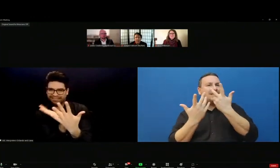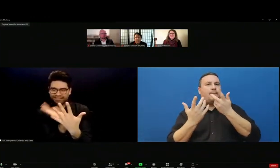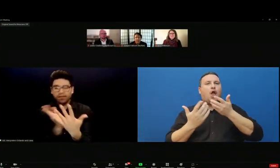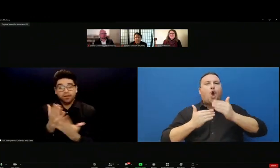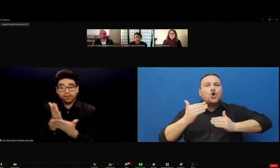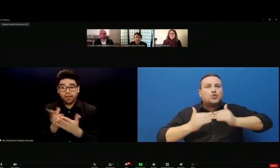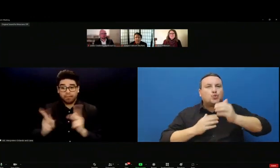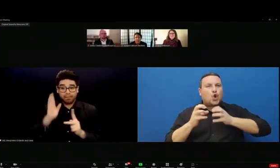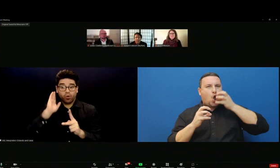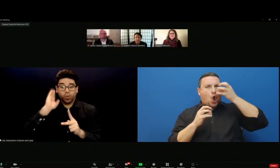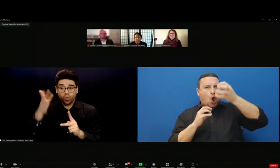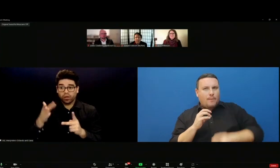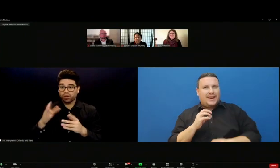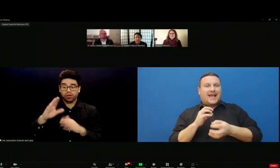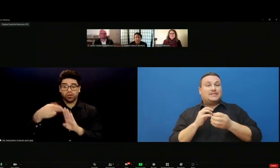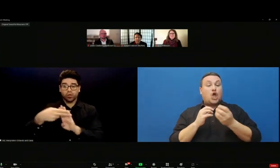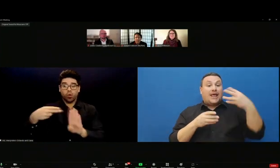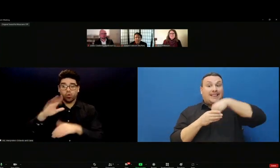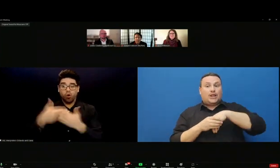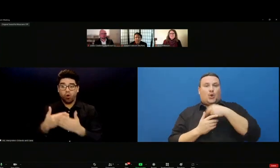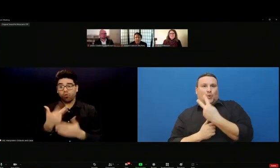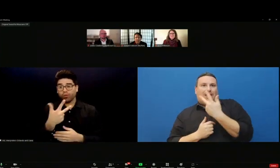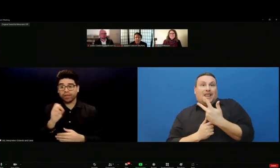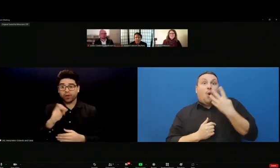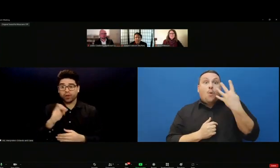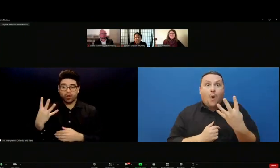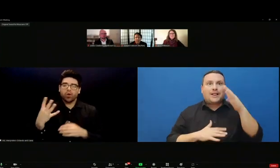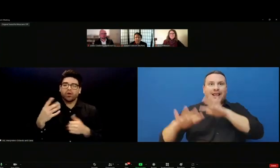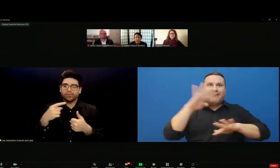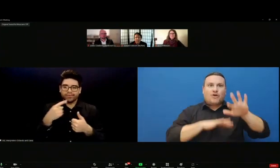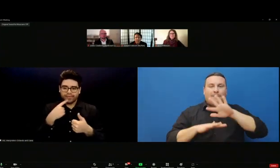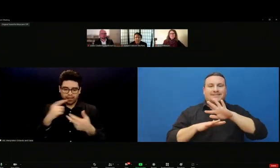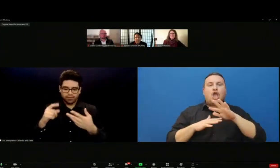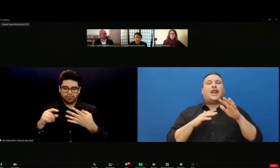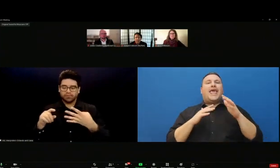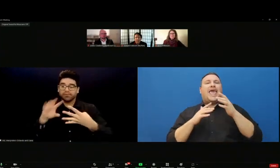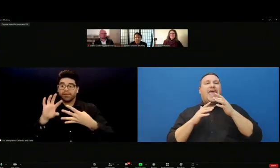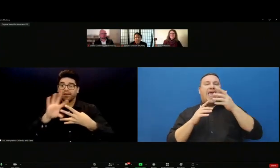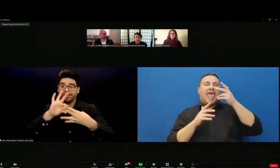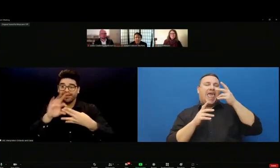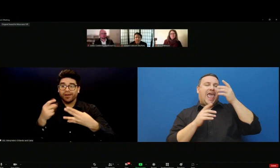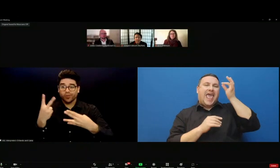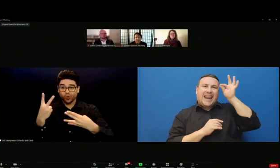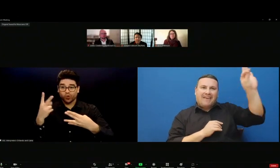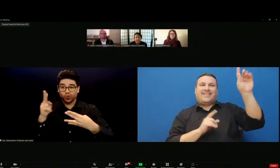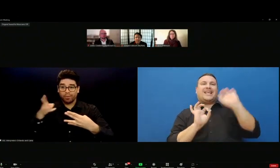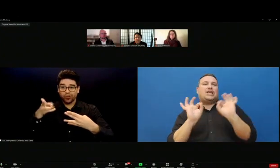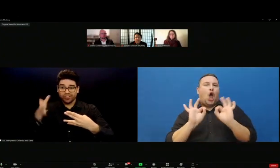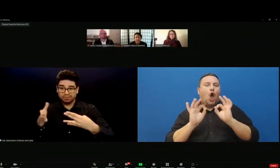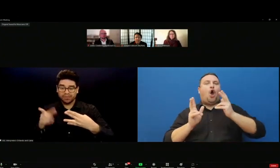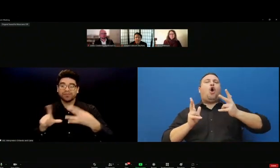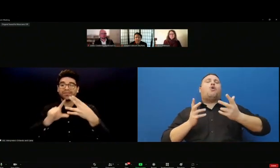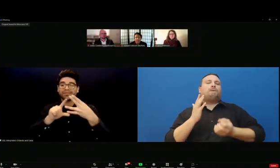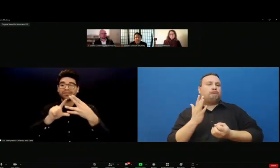encoding all 4 or 3 information units, so both reference and both actions, or a referent or both actions in these complex simultaneous